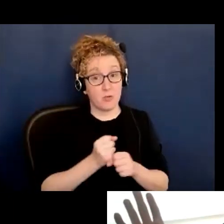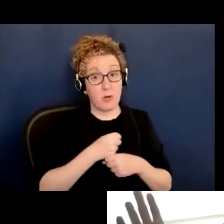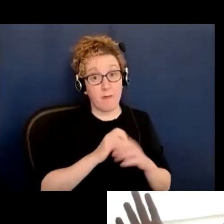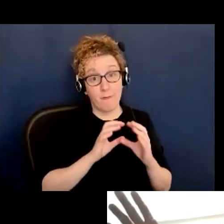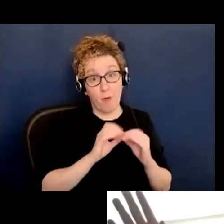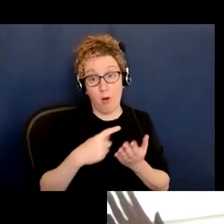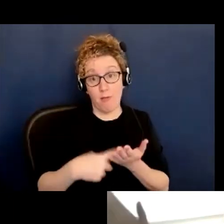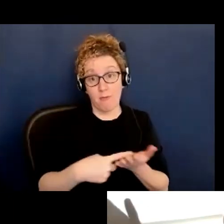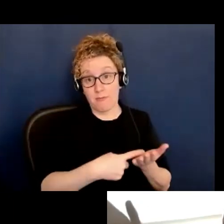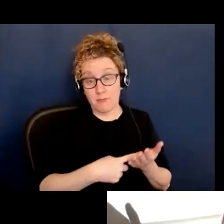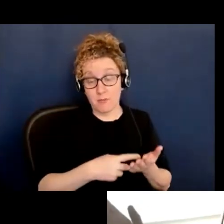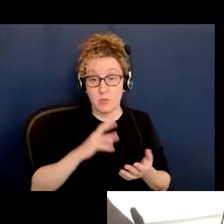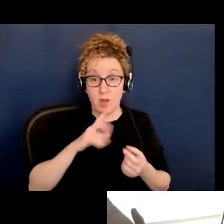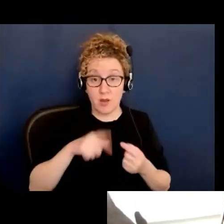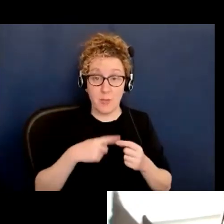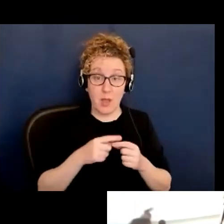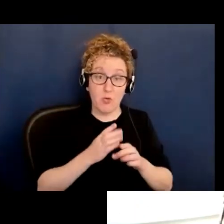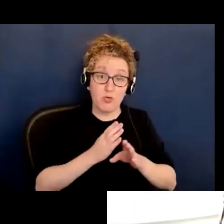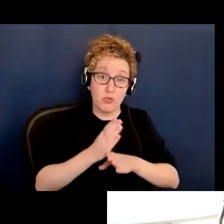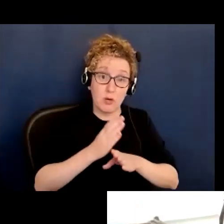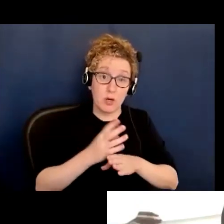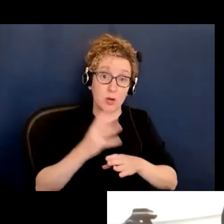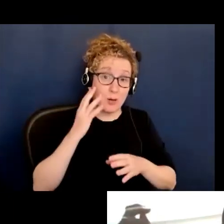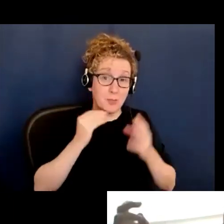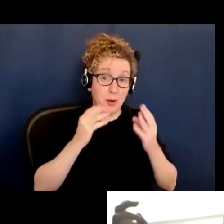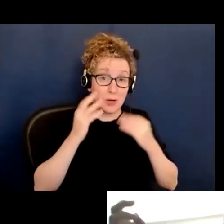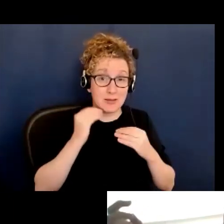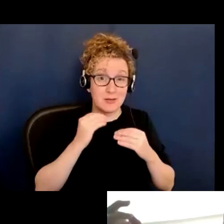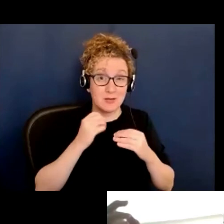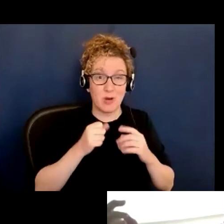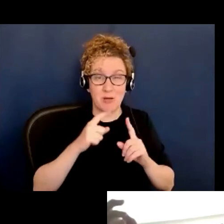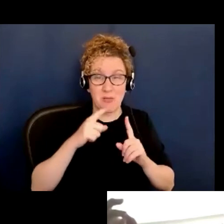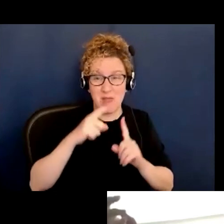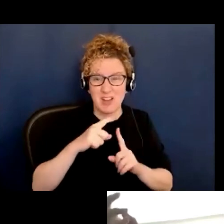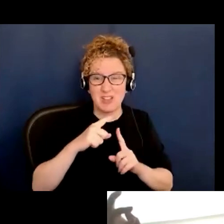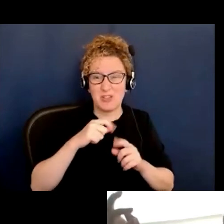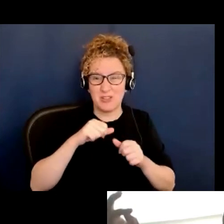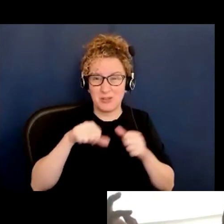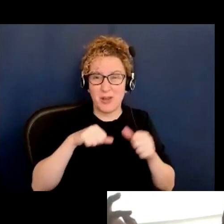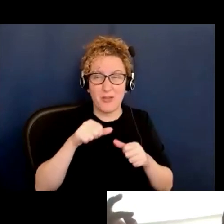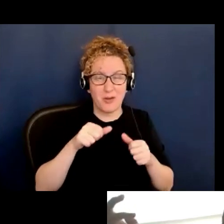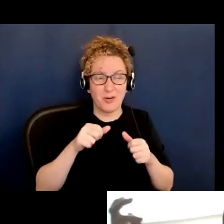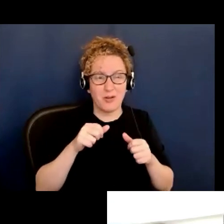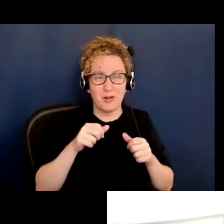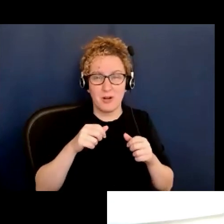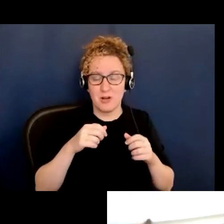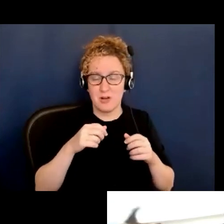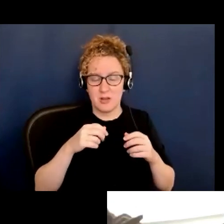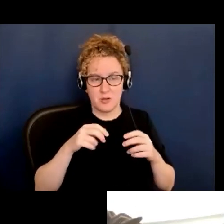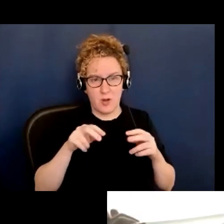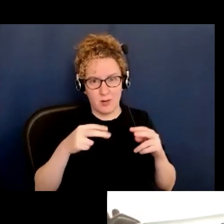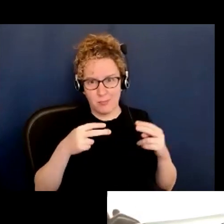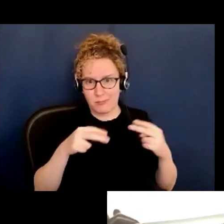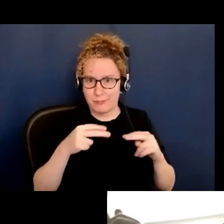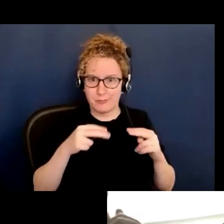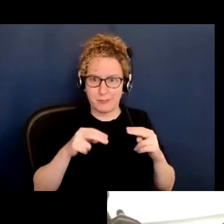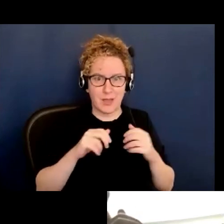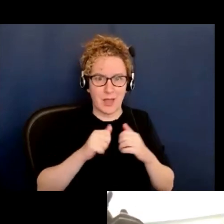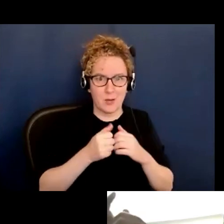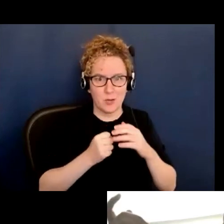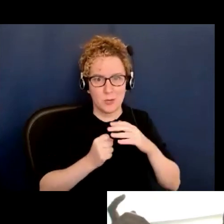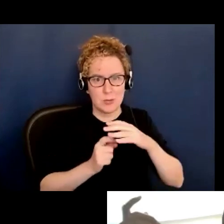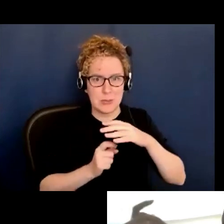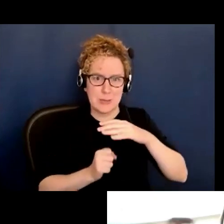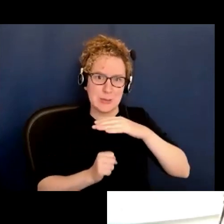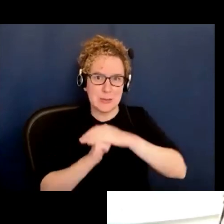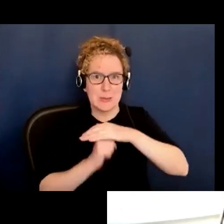talk about their career experiences and maybe try to mentor each other, or at least try to draw attention to kind of what we're working through.